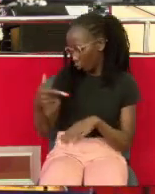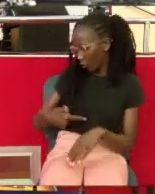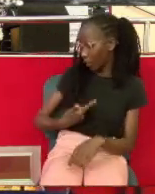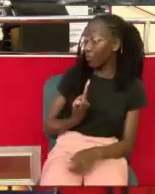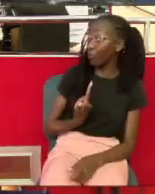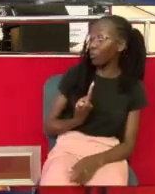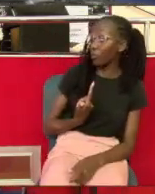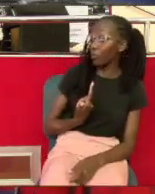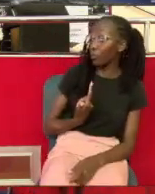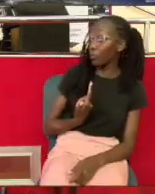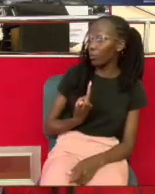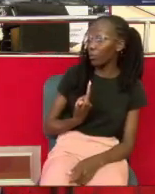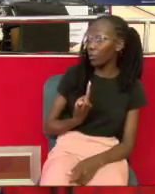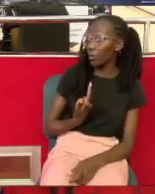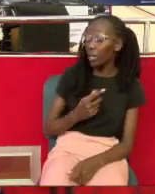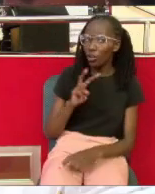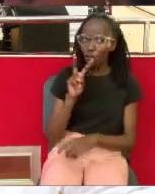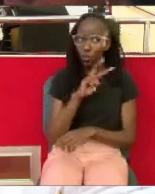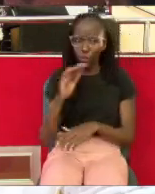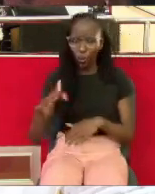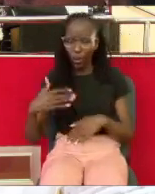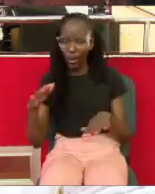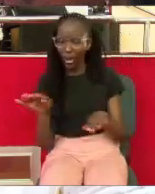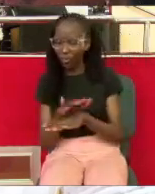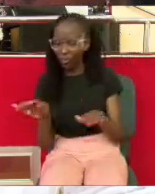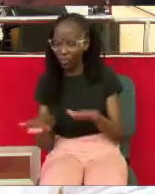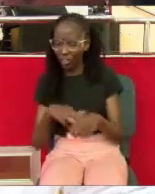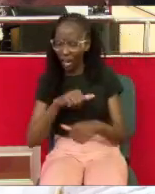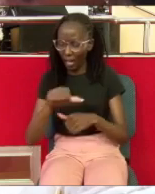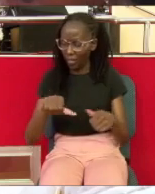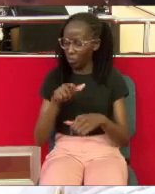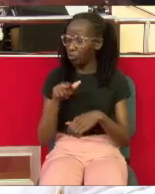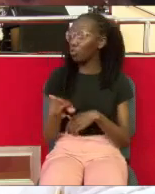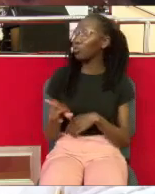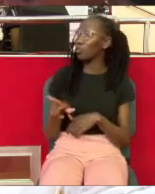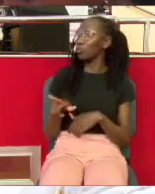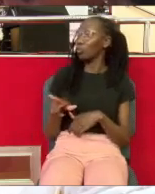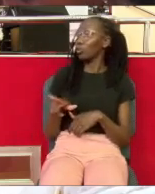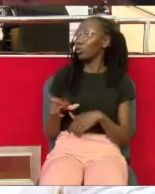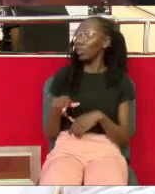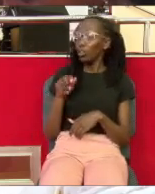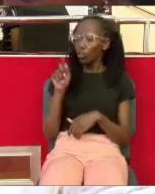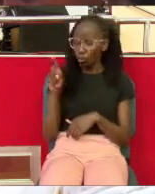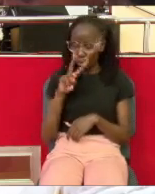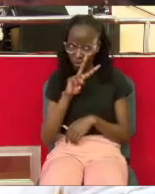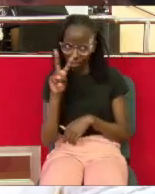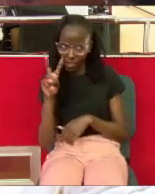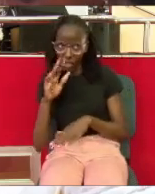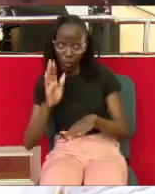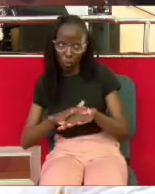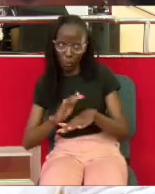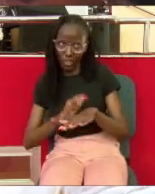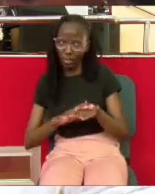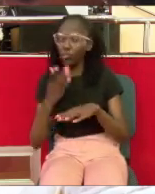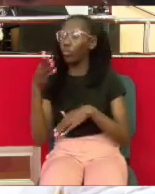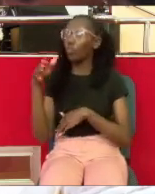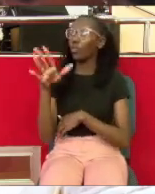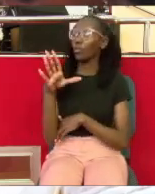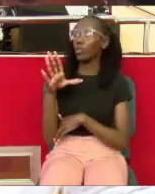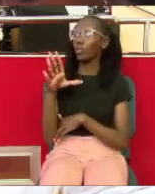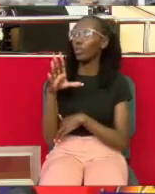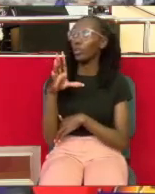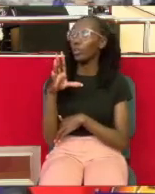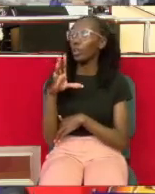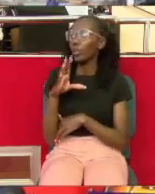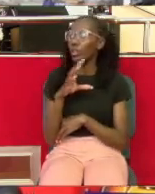unajiangalia. And when you look at everything that has surrounded you. Unaangalia vitu ambavyo vimekuzunguka. You see the goodness of God. Unaona uzuri wa Bwana. You find